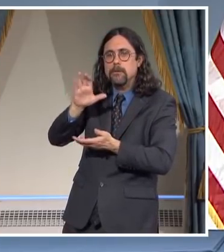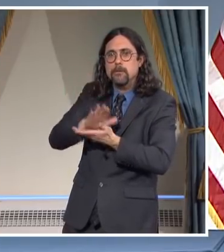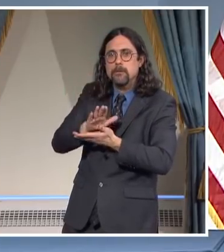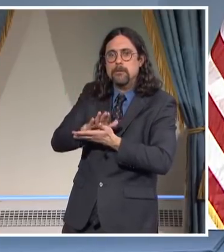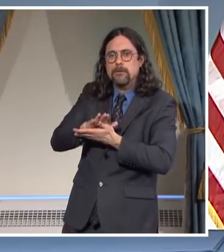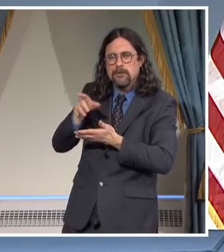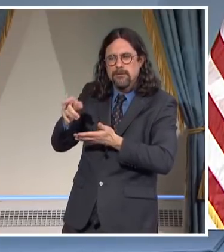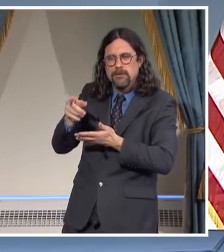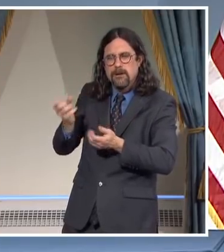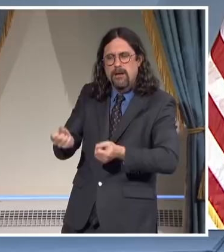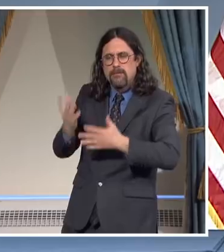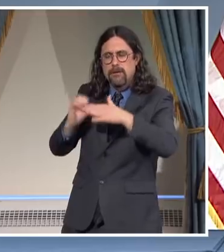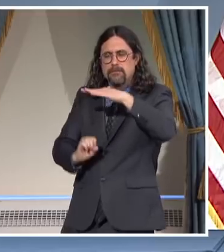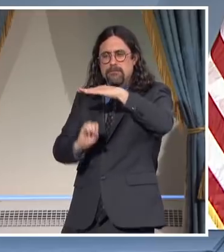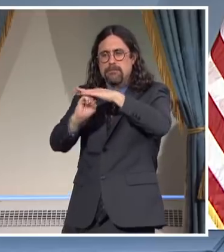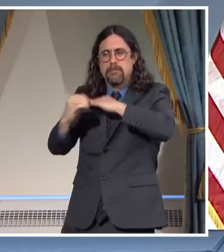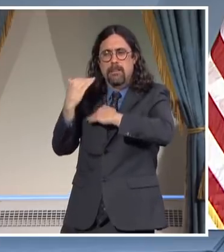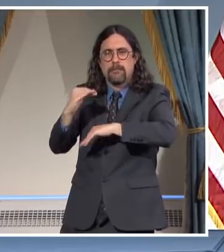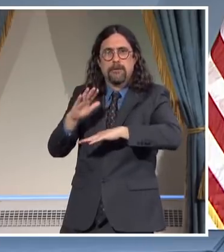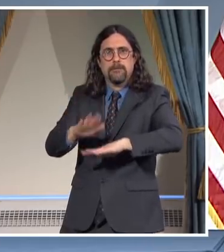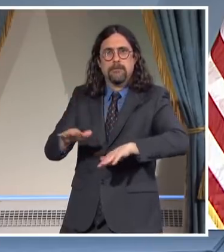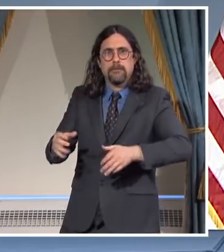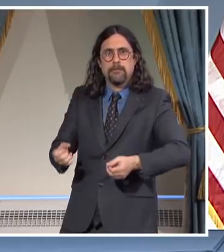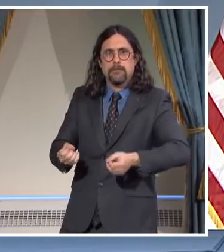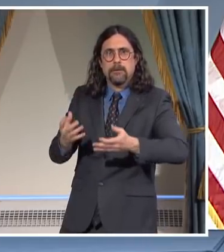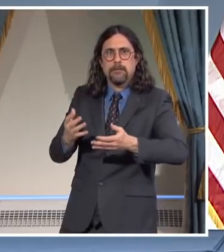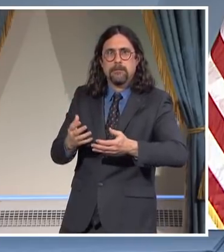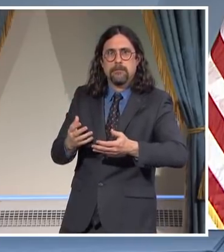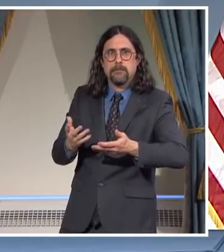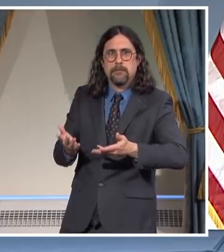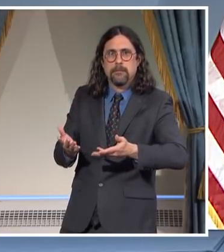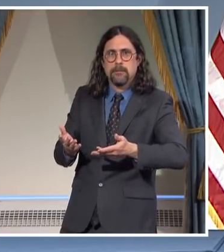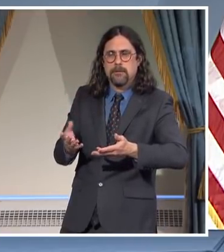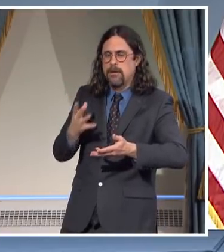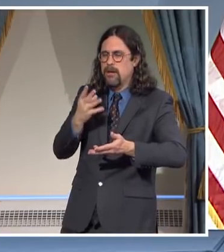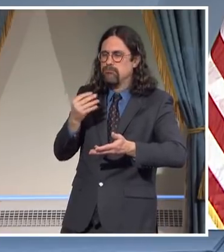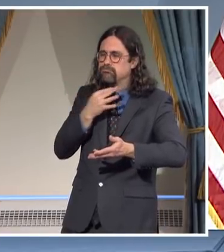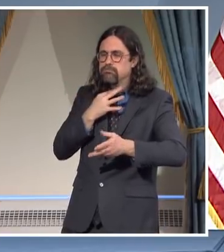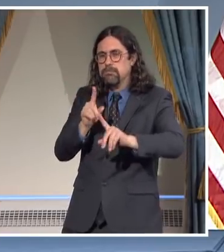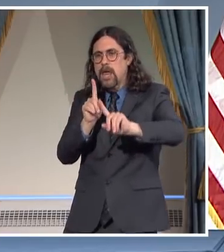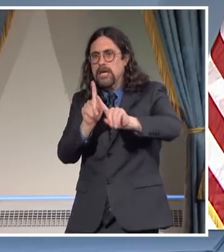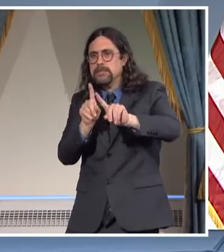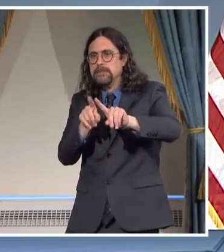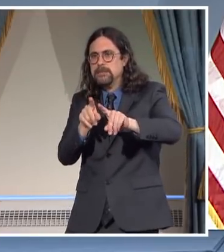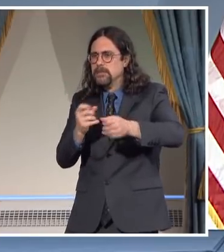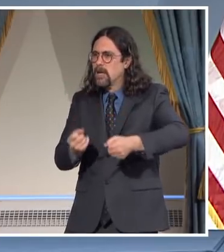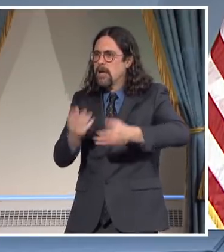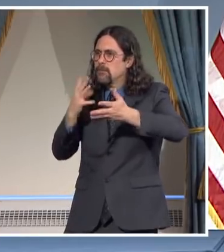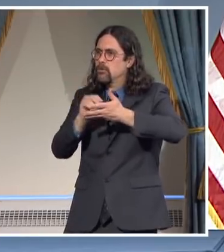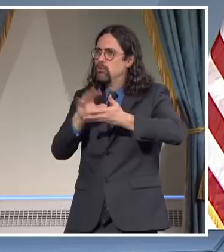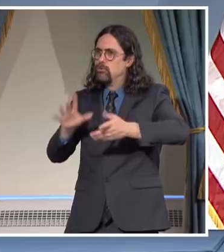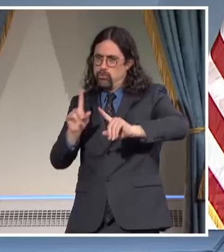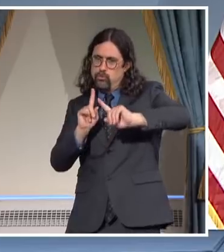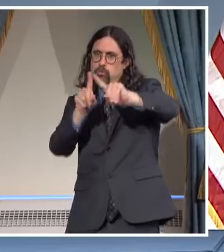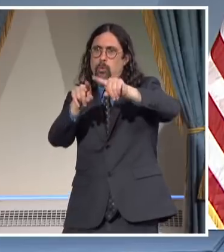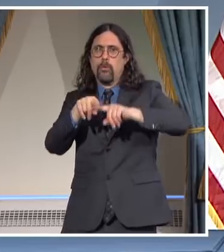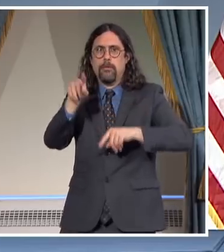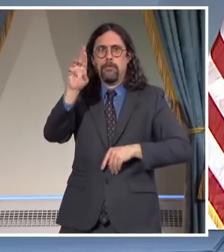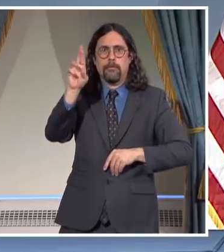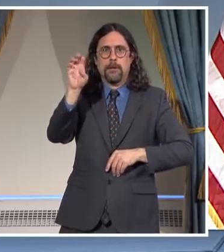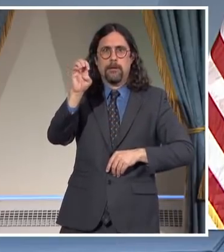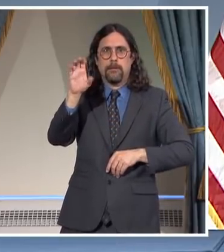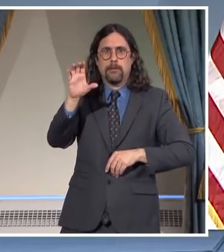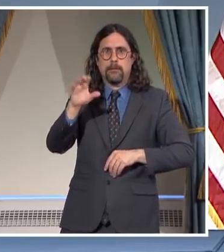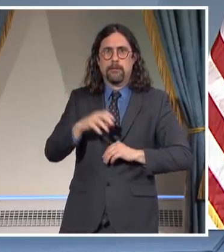latest attendance numbers were as of today, I guess? Yeah, so we have a capacity of